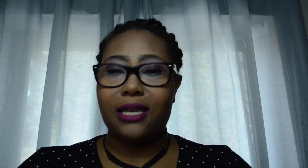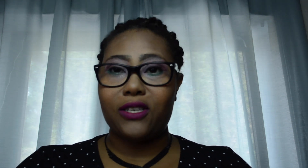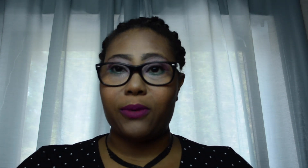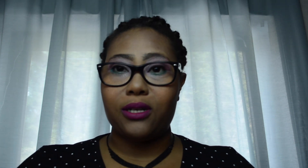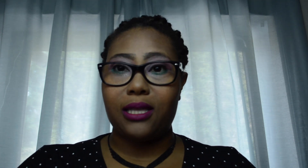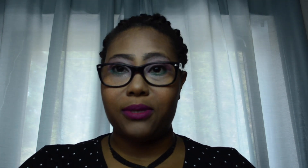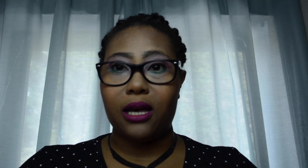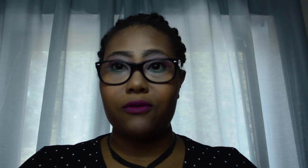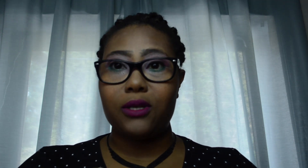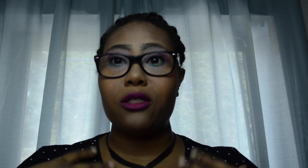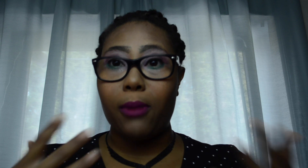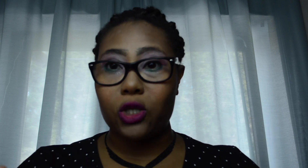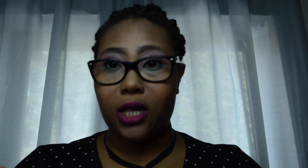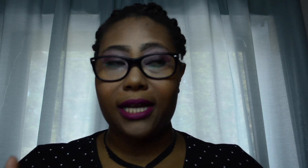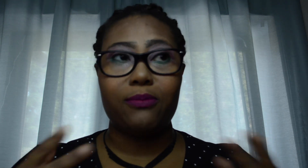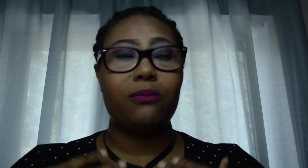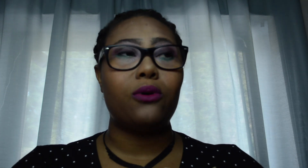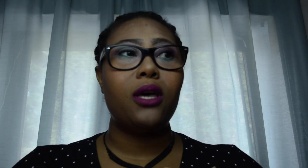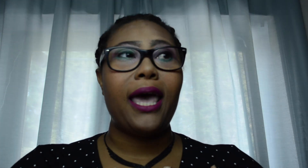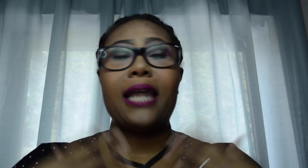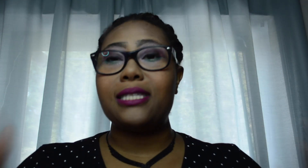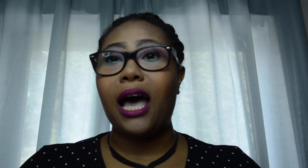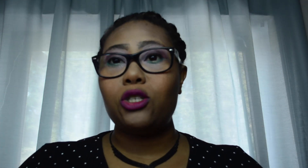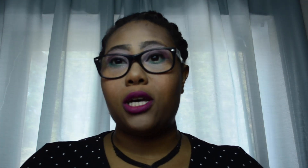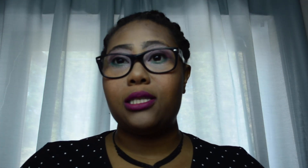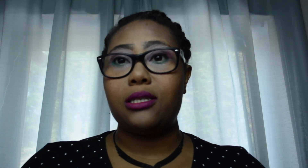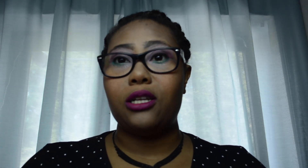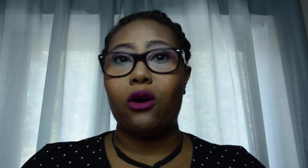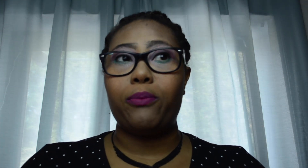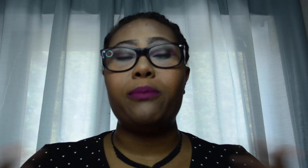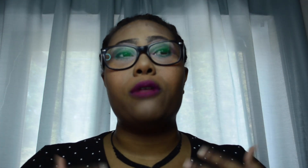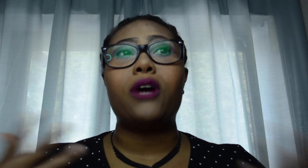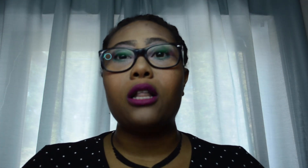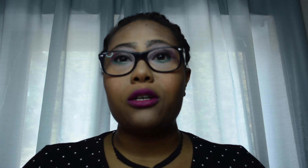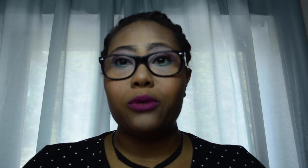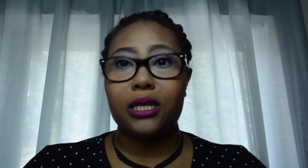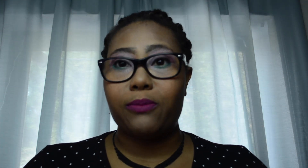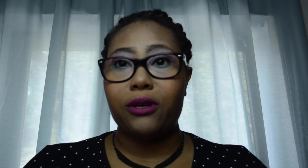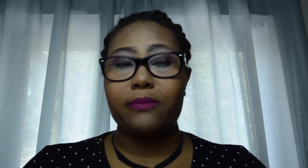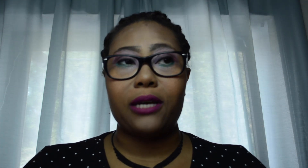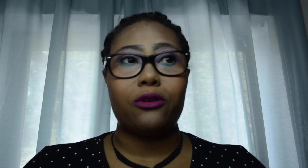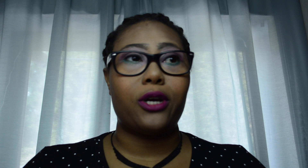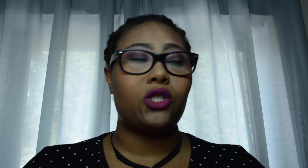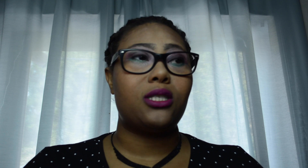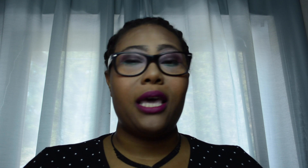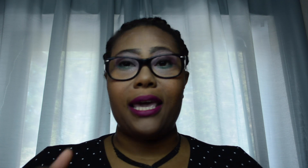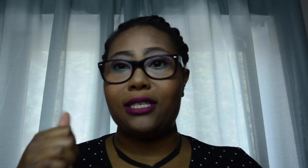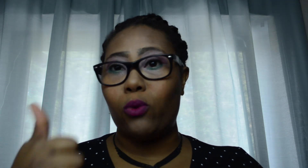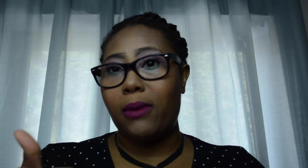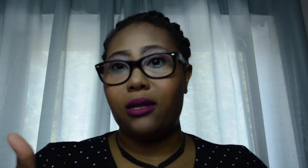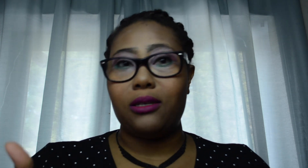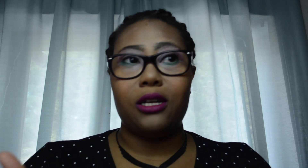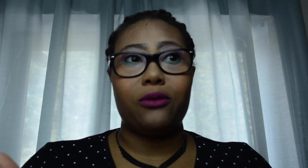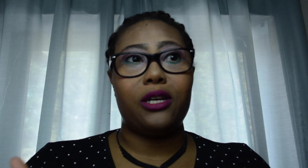with them because they've experienced themselves, other marginalized people. And it's not just, you know, people of color who can experience microaggressions.